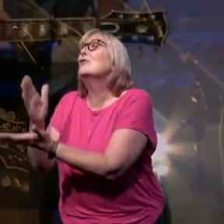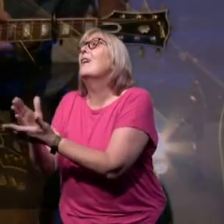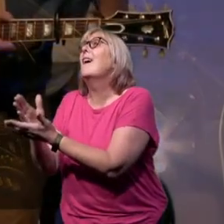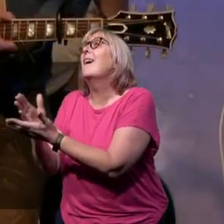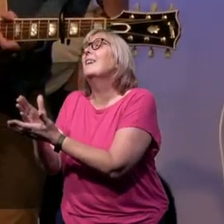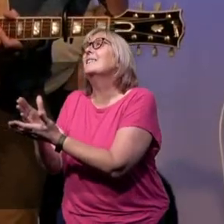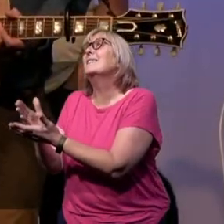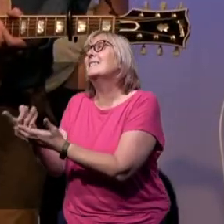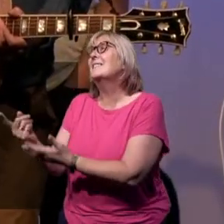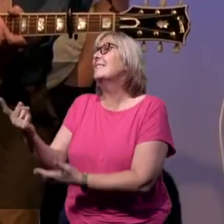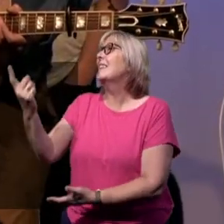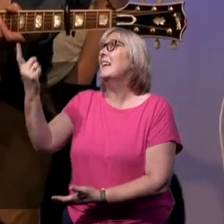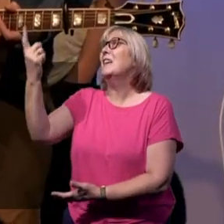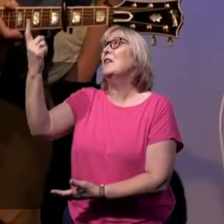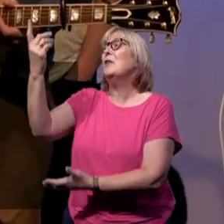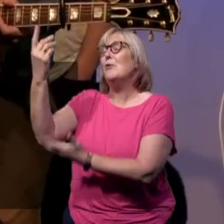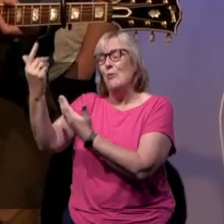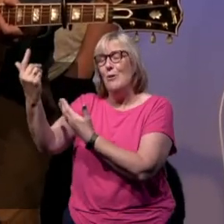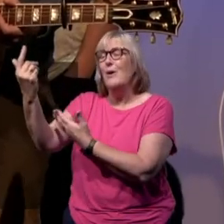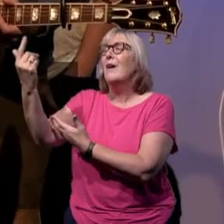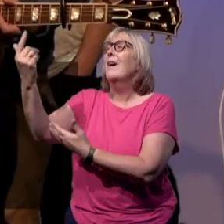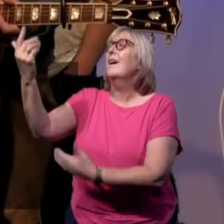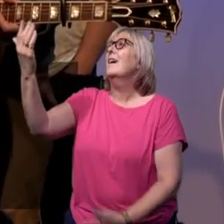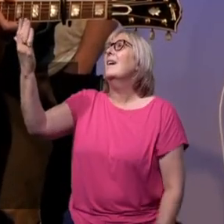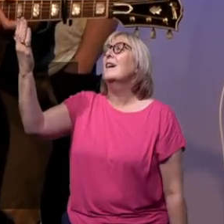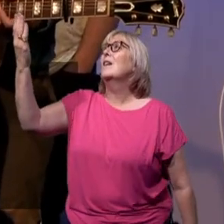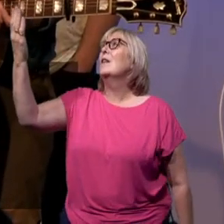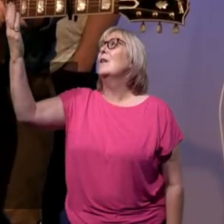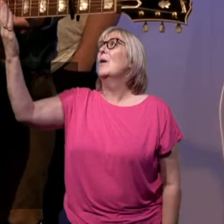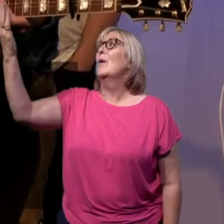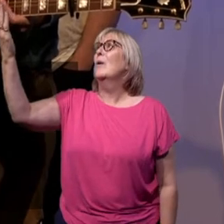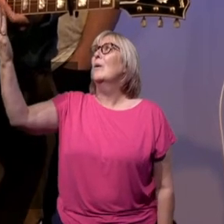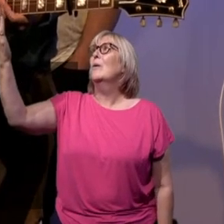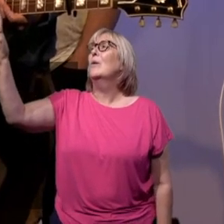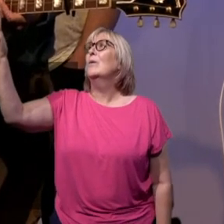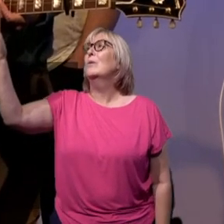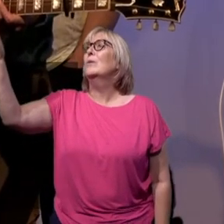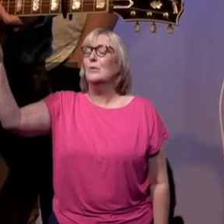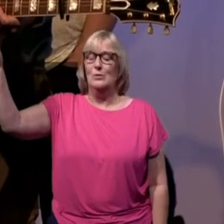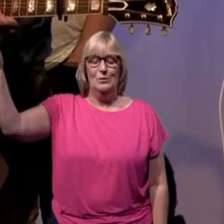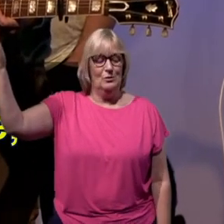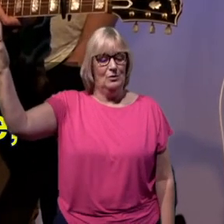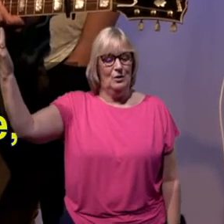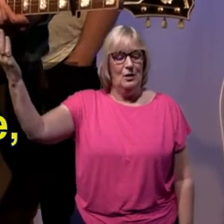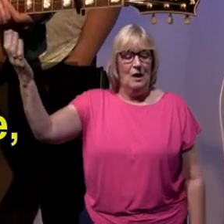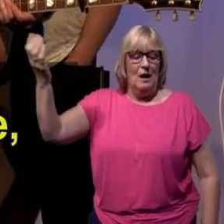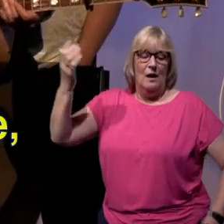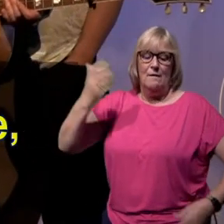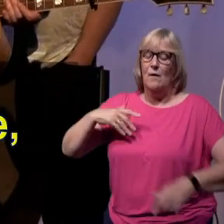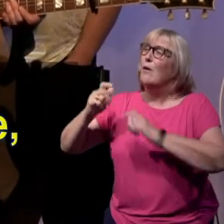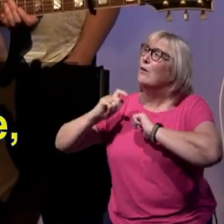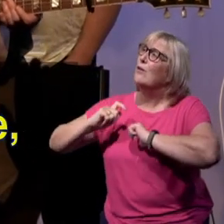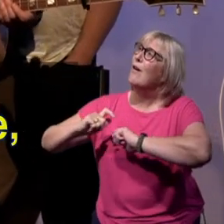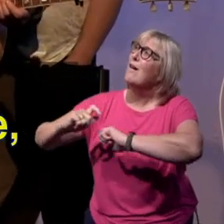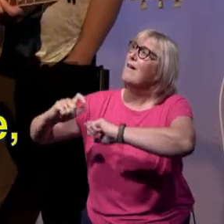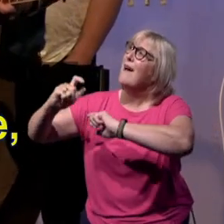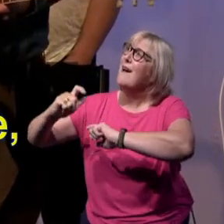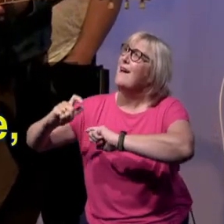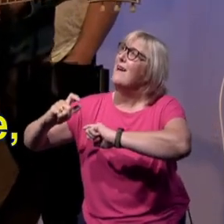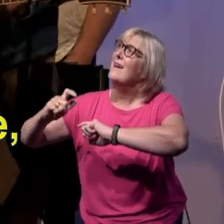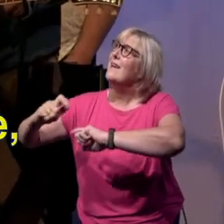will trust in you alone, for